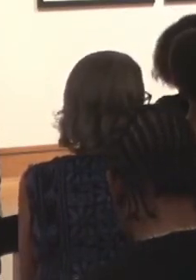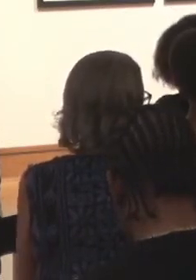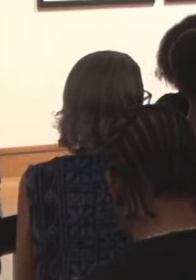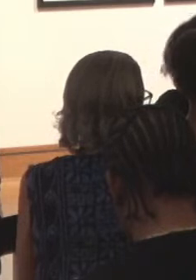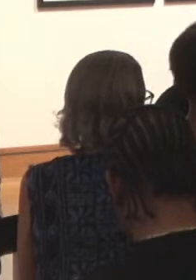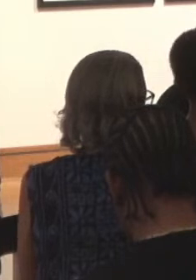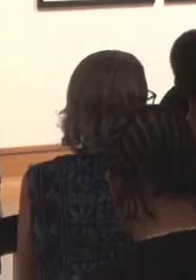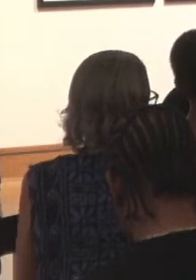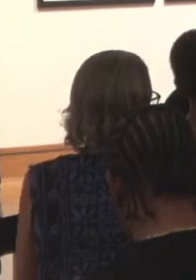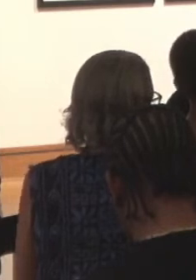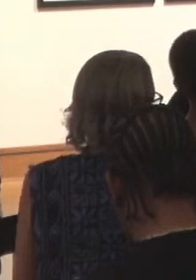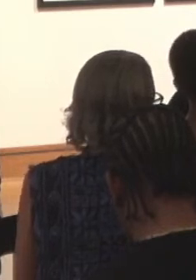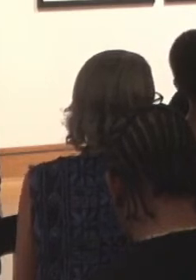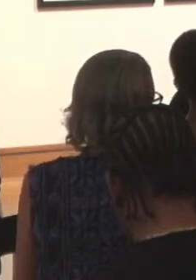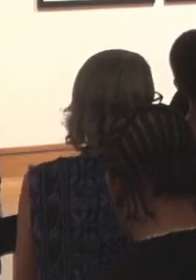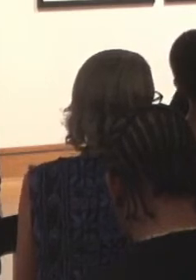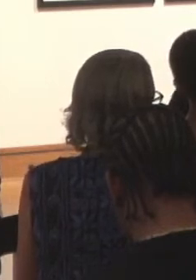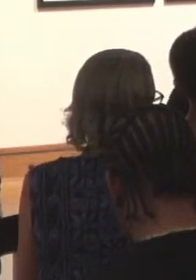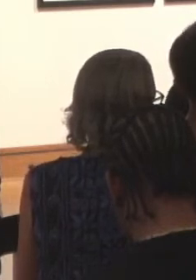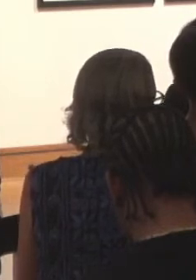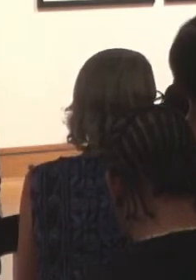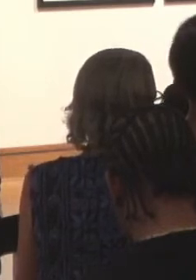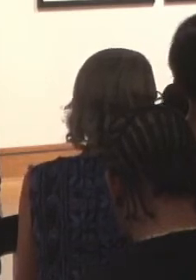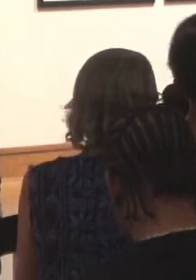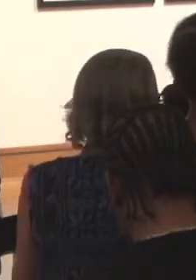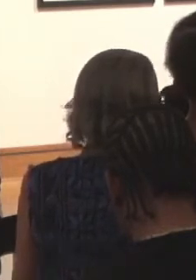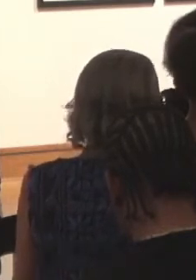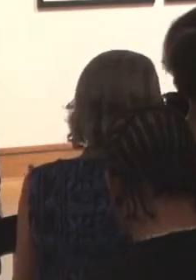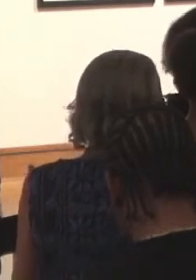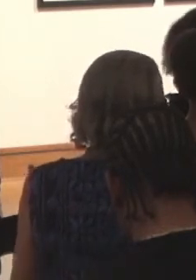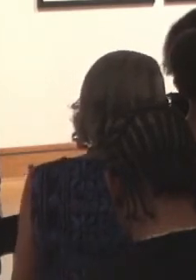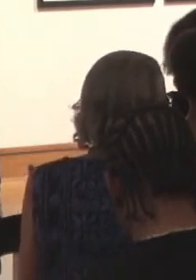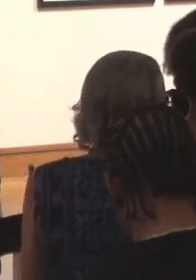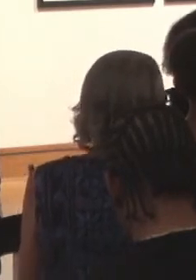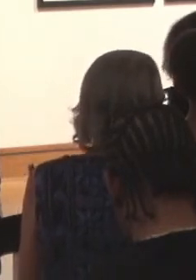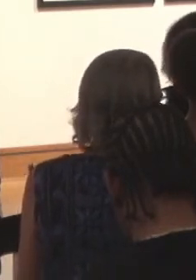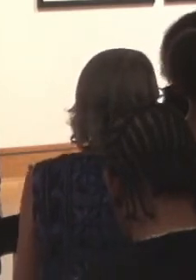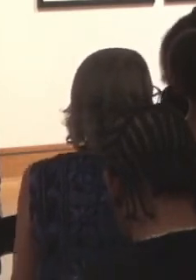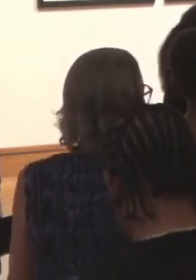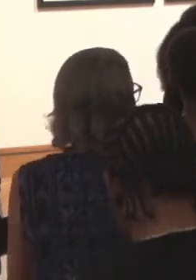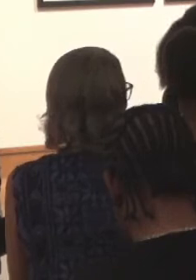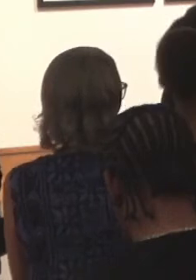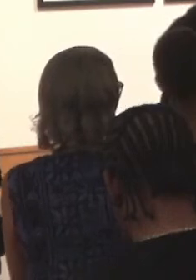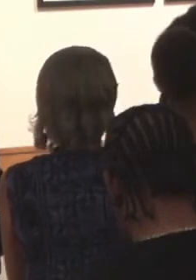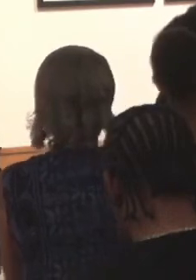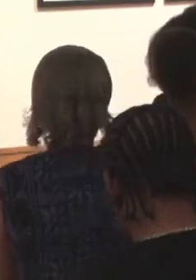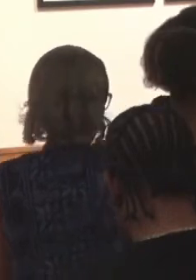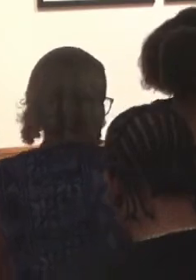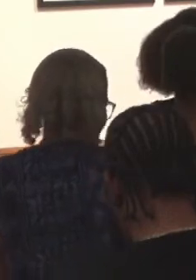Yeah. I'm going to let you all go. Thank you so much.